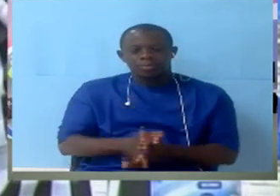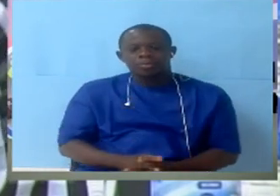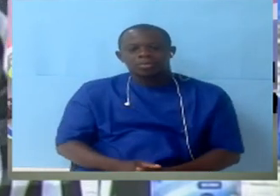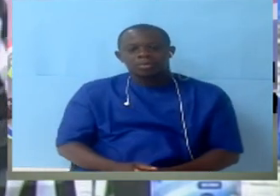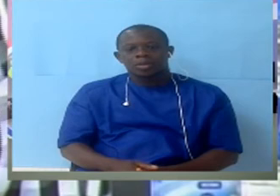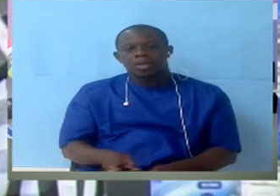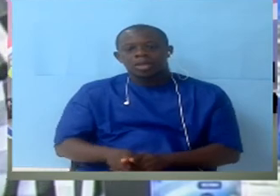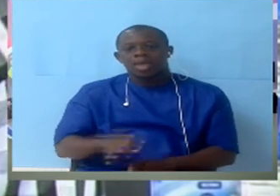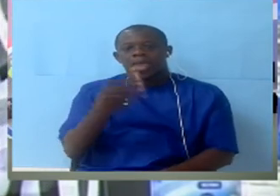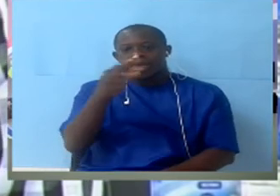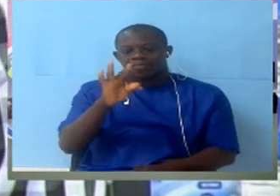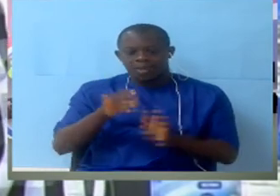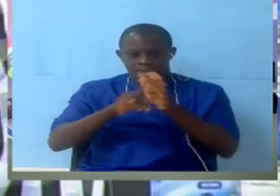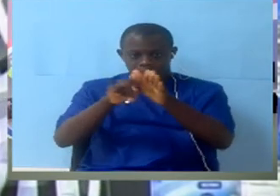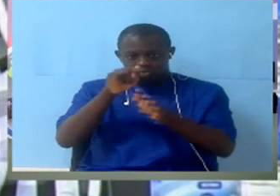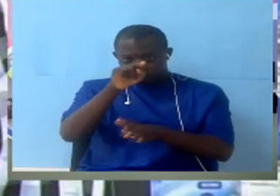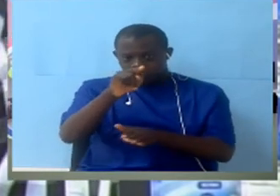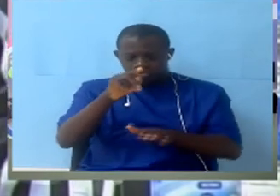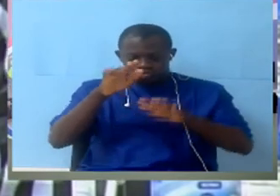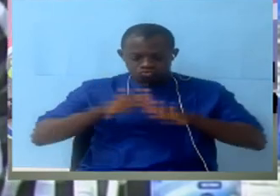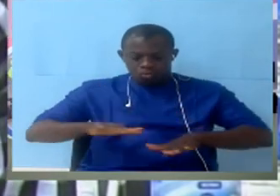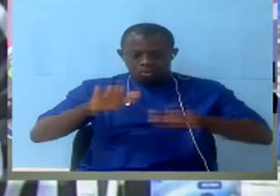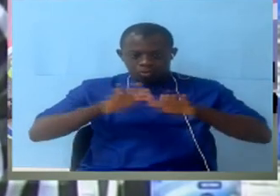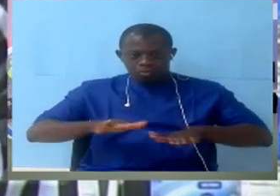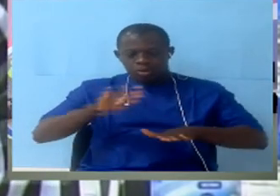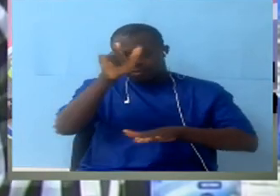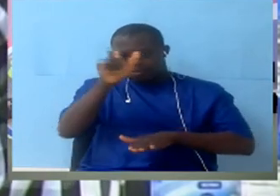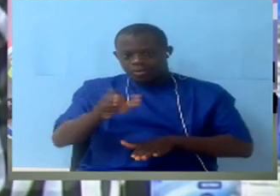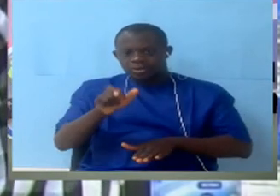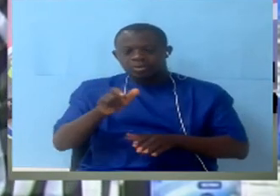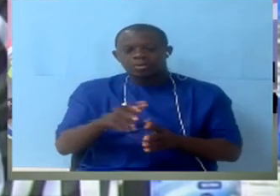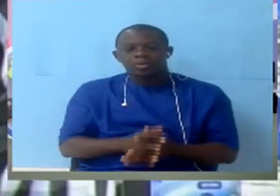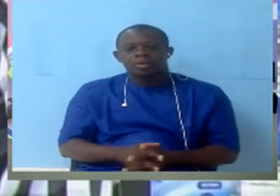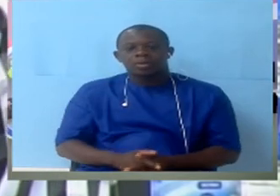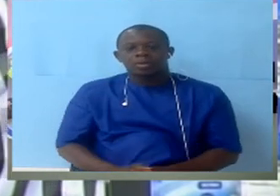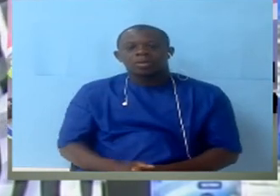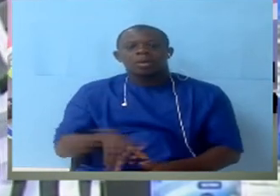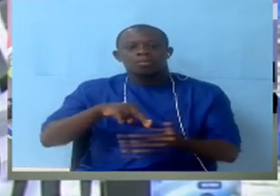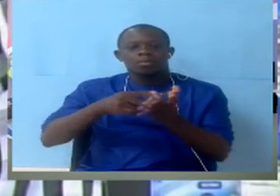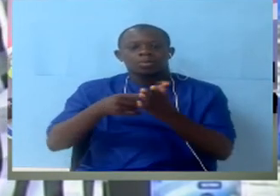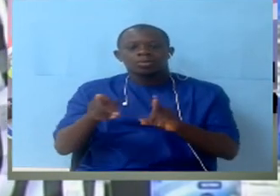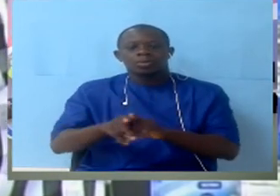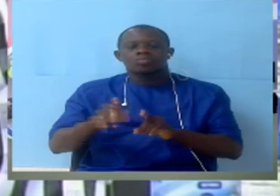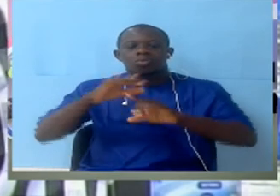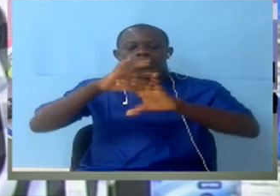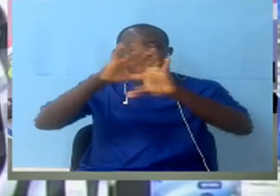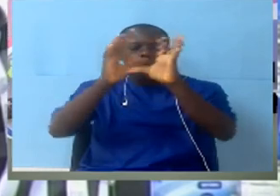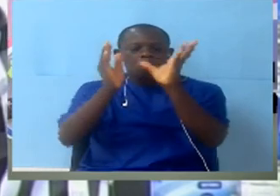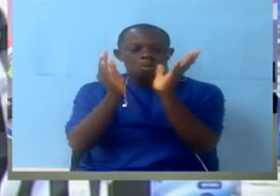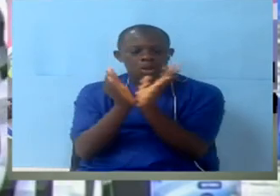near dem jolaaji. If you are a jola, atol de la ko ko kelimo lati.